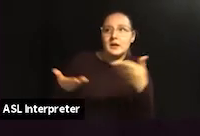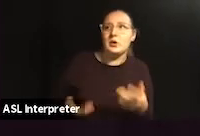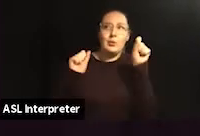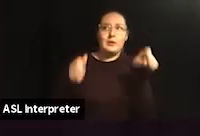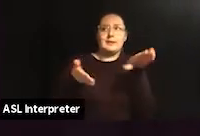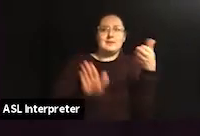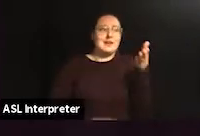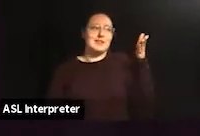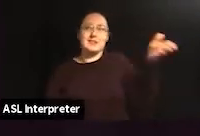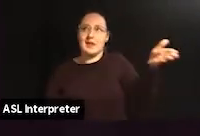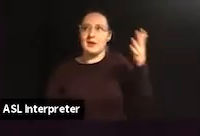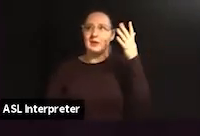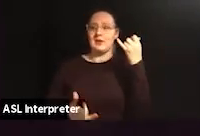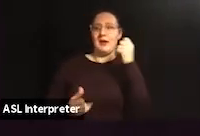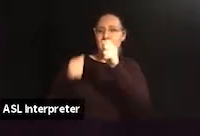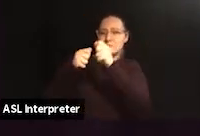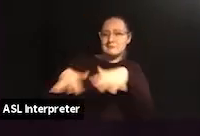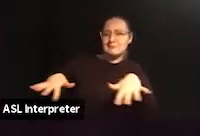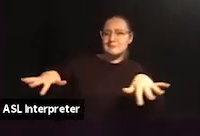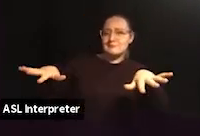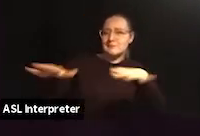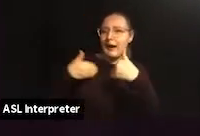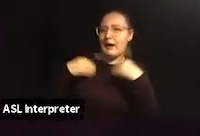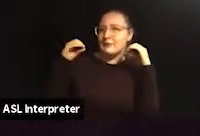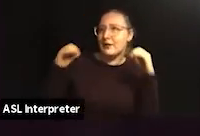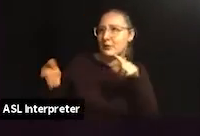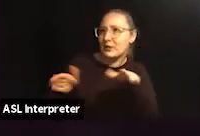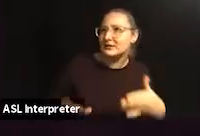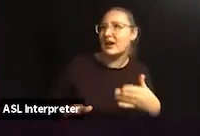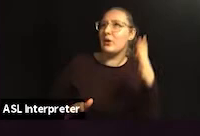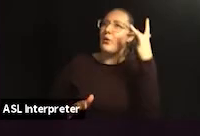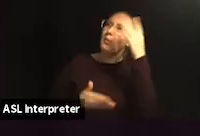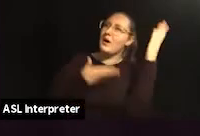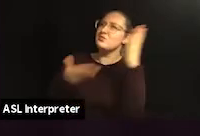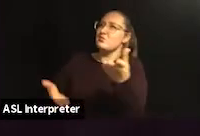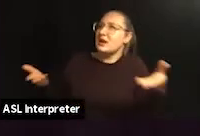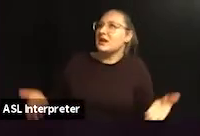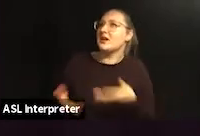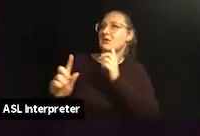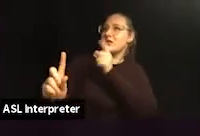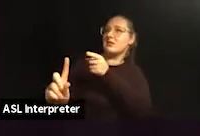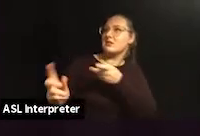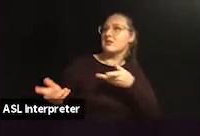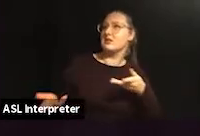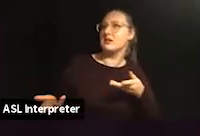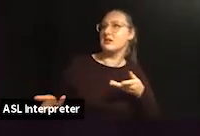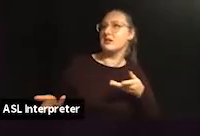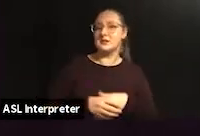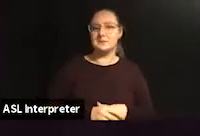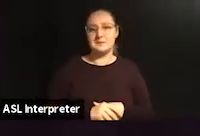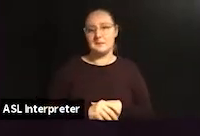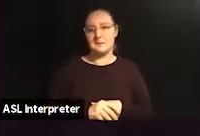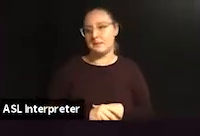wilderness? What have you done to us, bringing us out of Egypt? Is this not the very thing